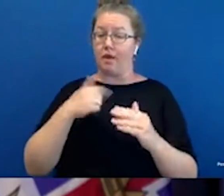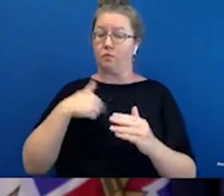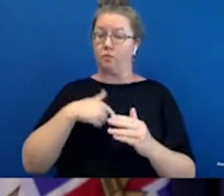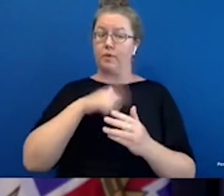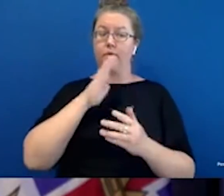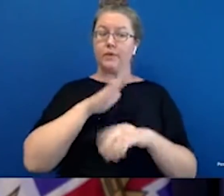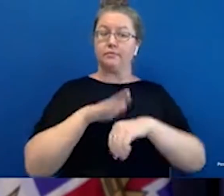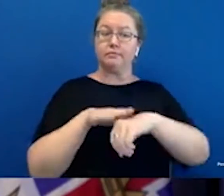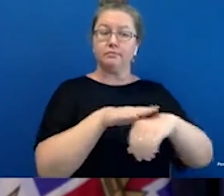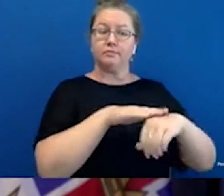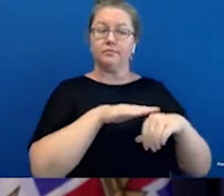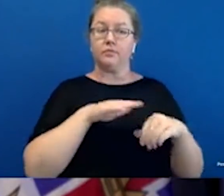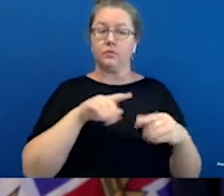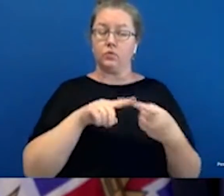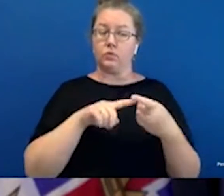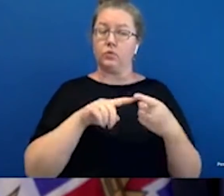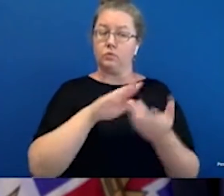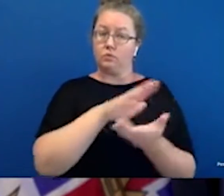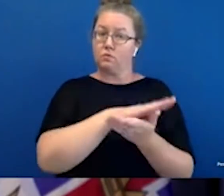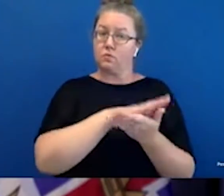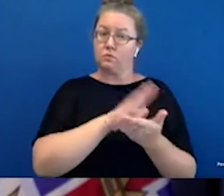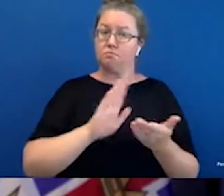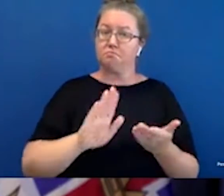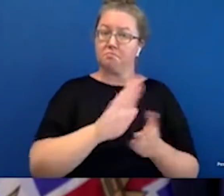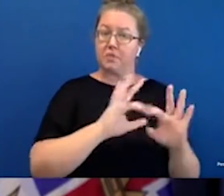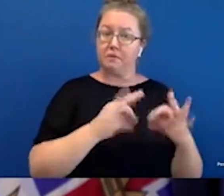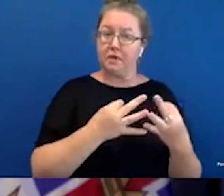and be alerted. And if there's the